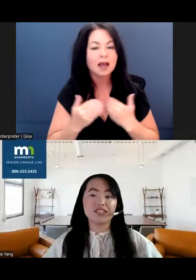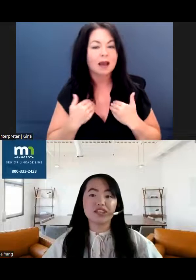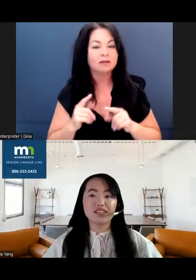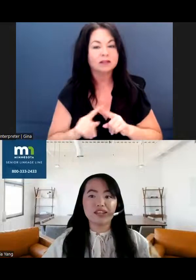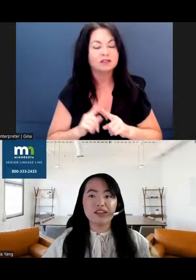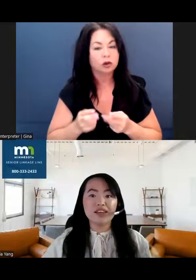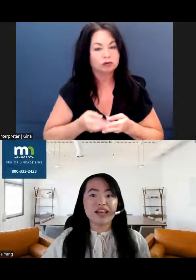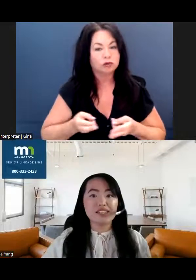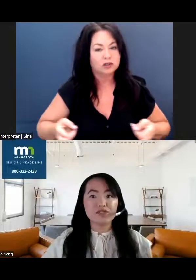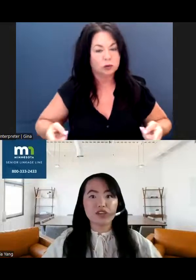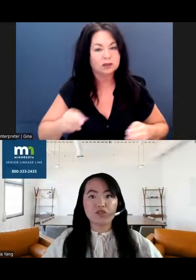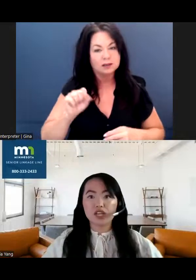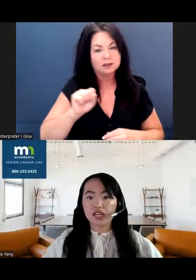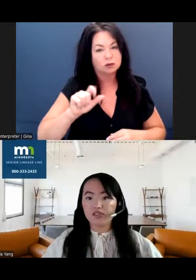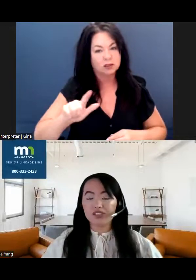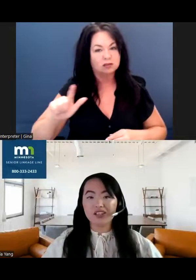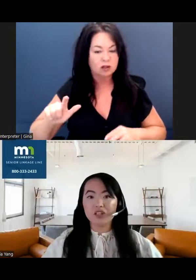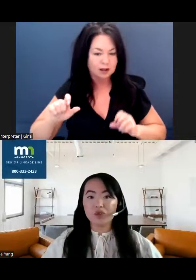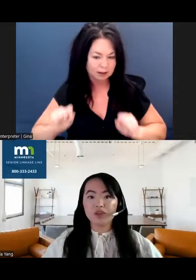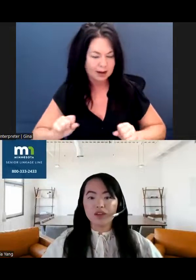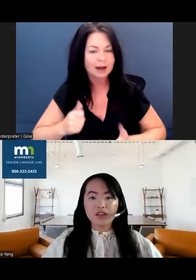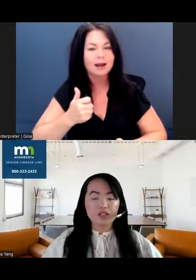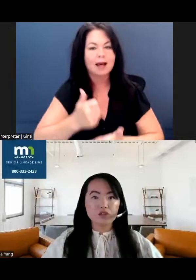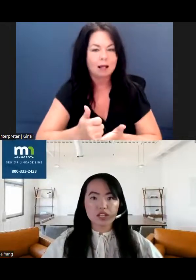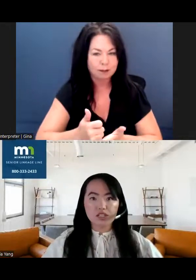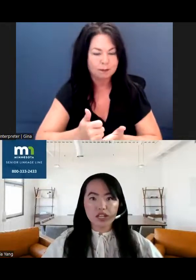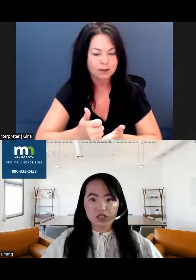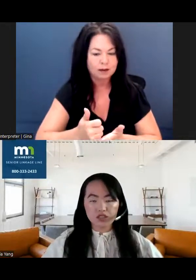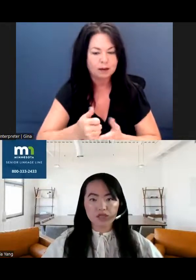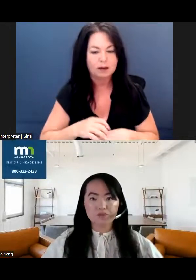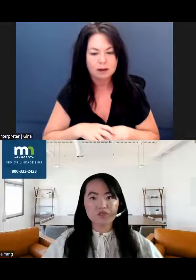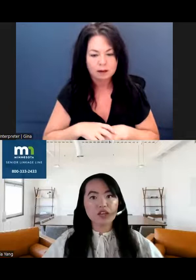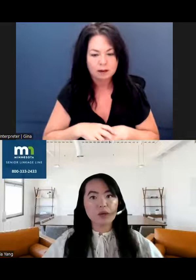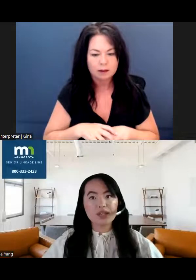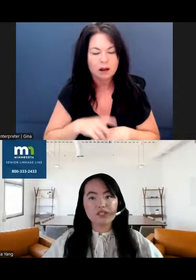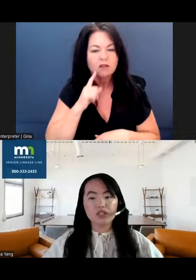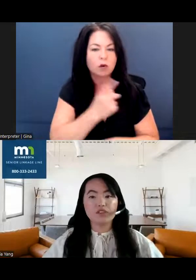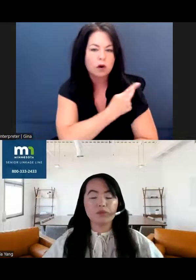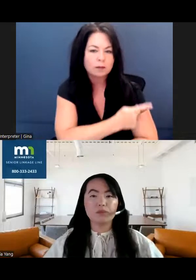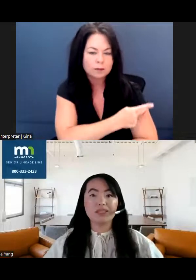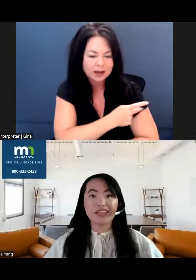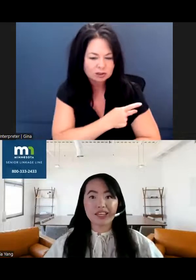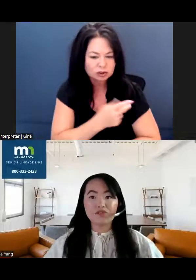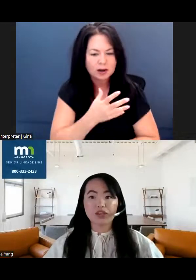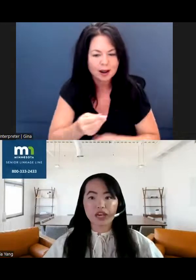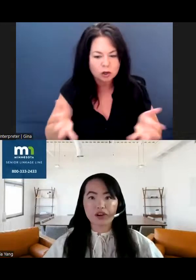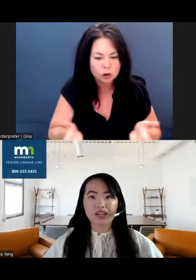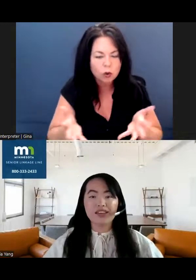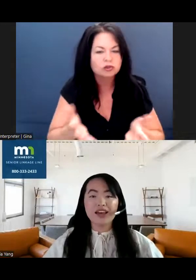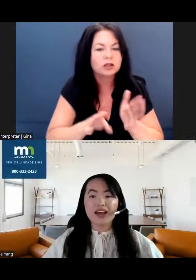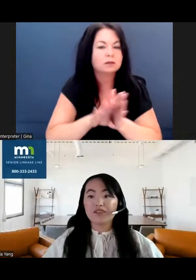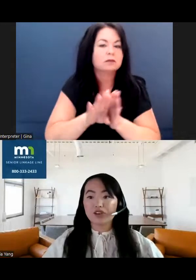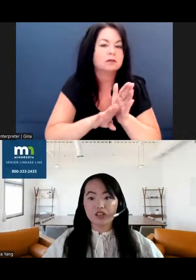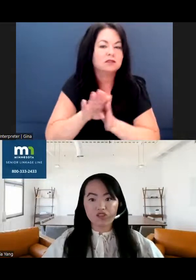Senior Linkage Line can identify for caregivers include consultation and coaching. So helping to develop a plan for